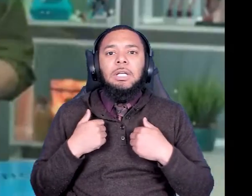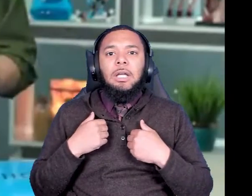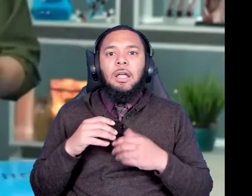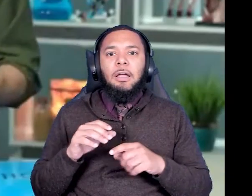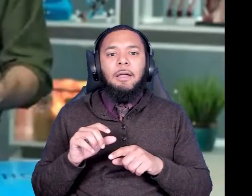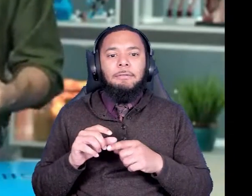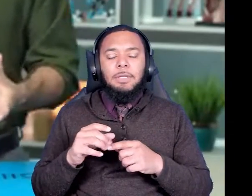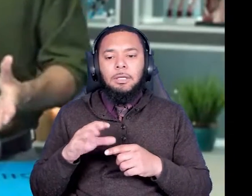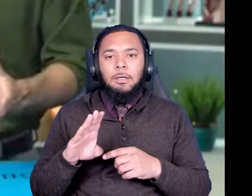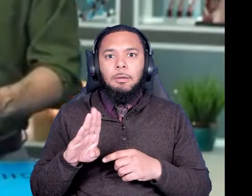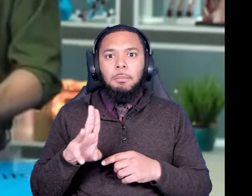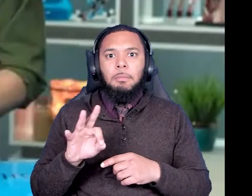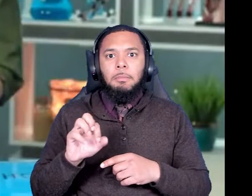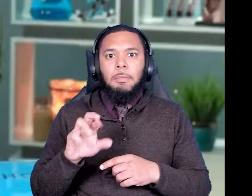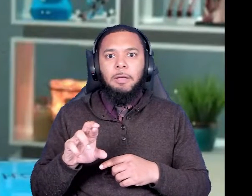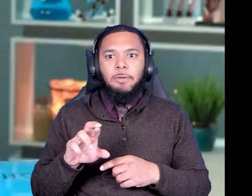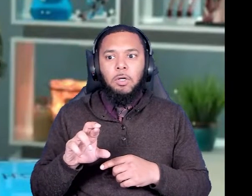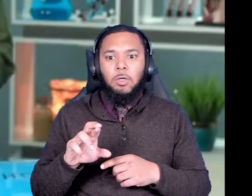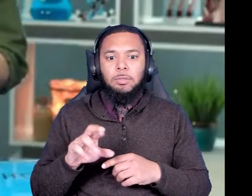buffers. Buffers